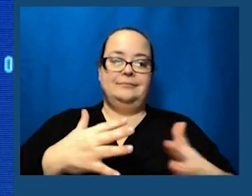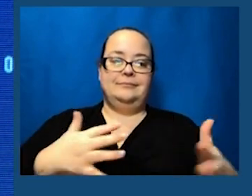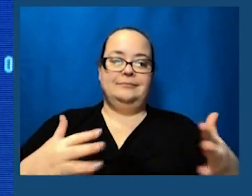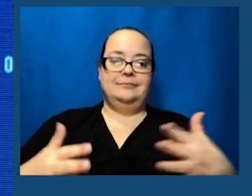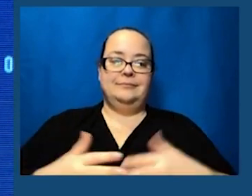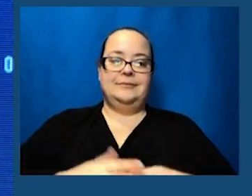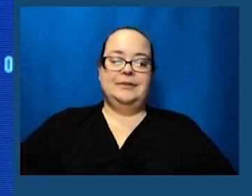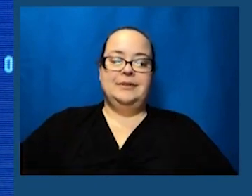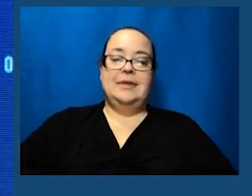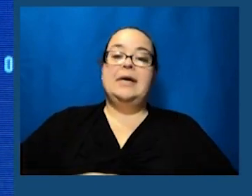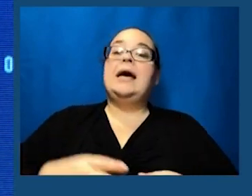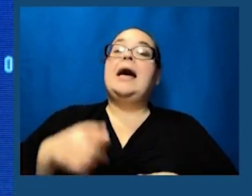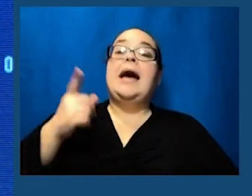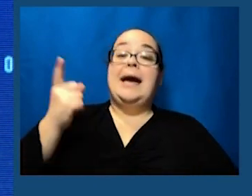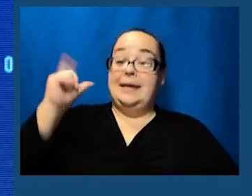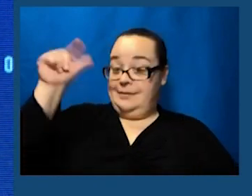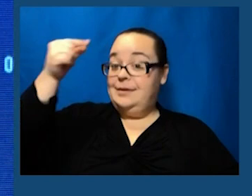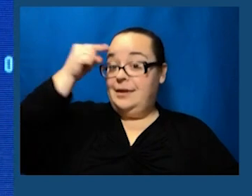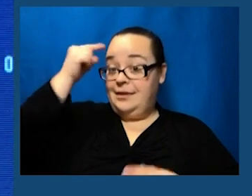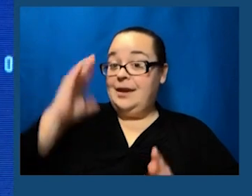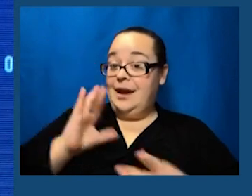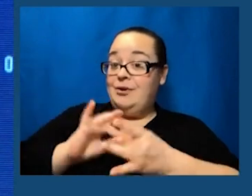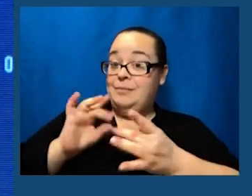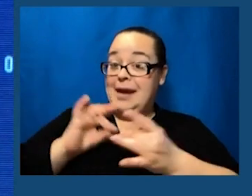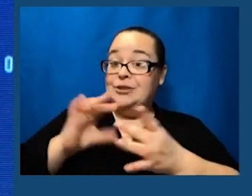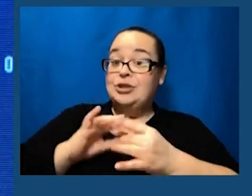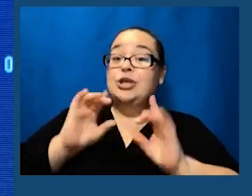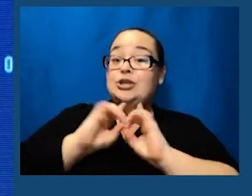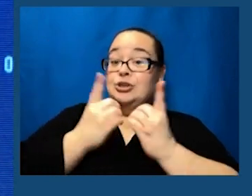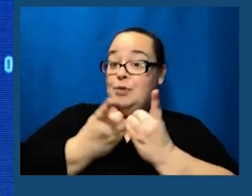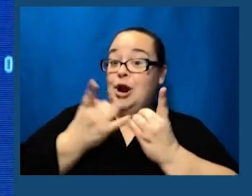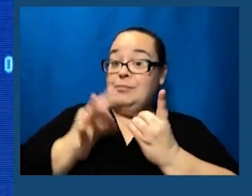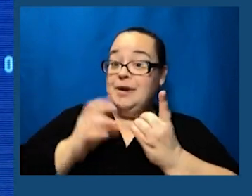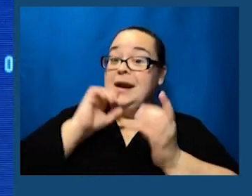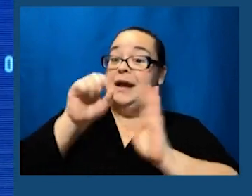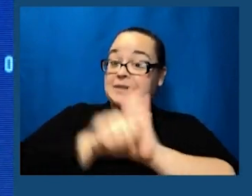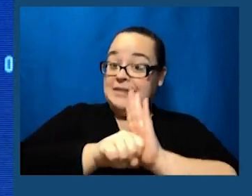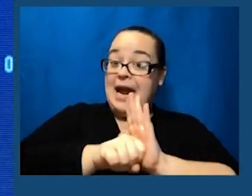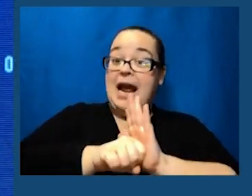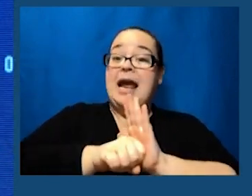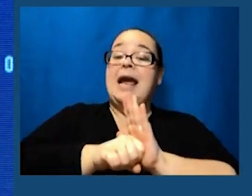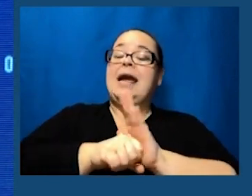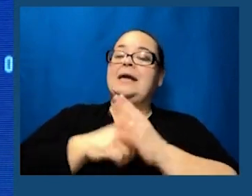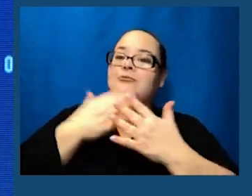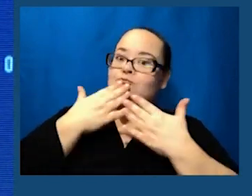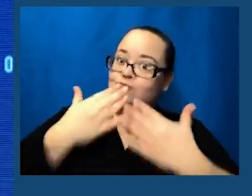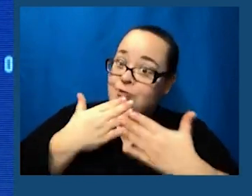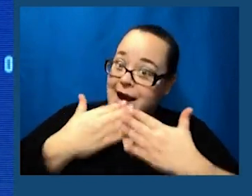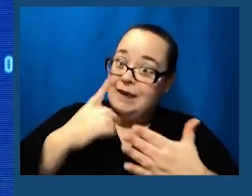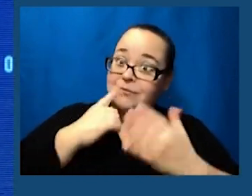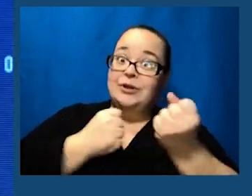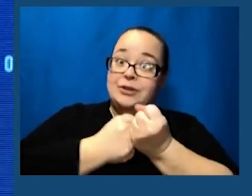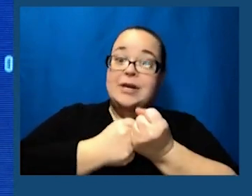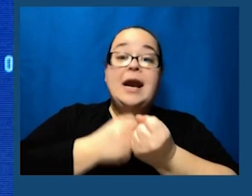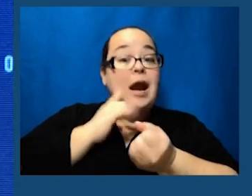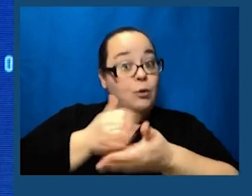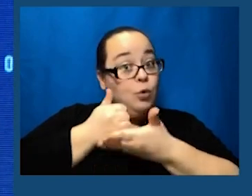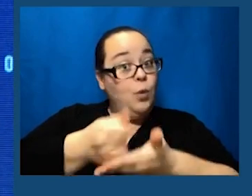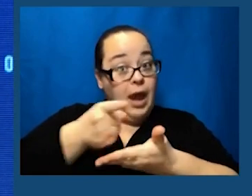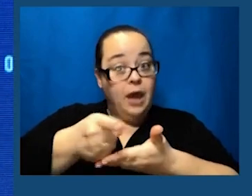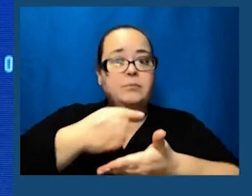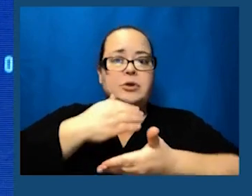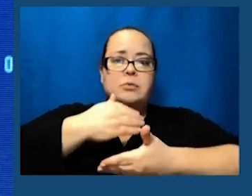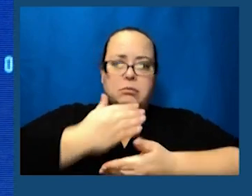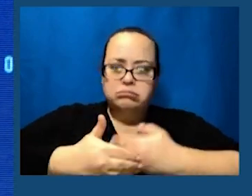And as she mentioned, we at the Department of State are very grateful for the support, and we will help you throughout that process along the way. And that